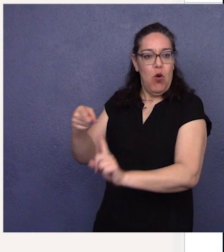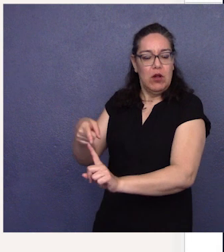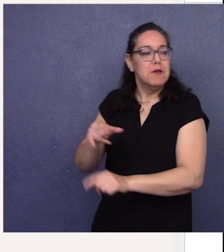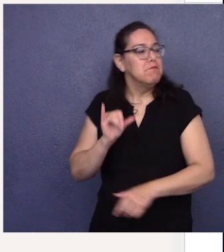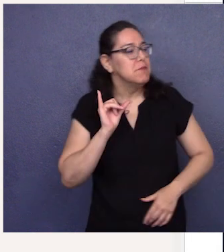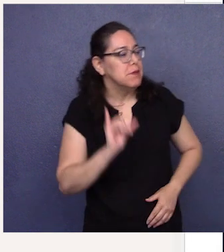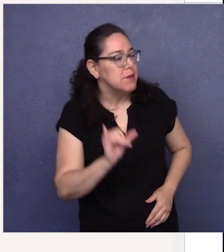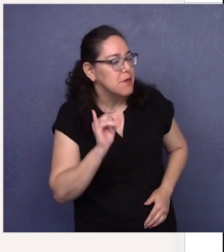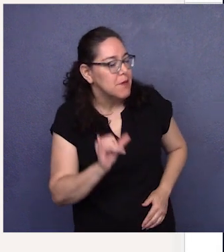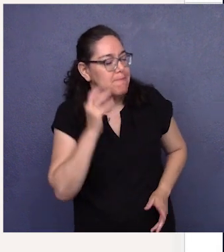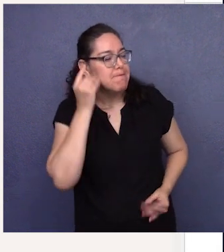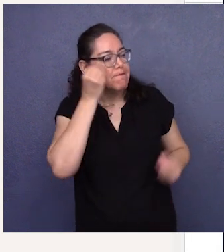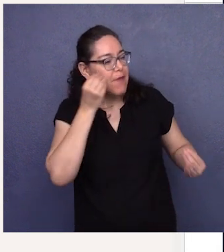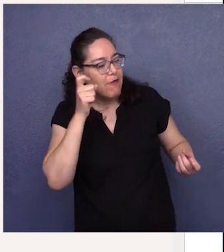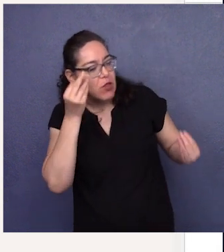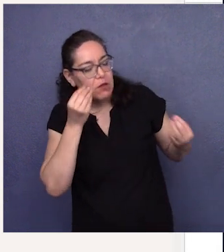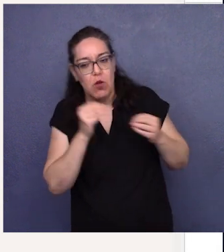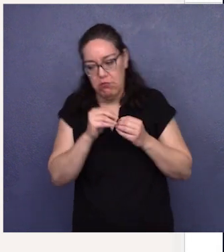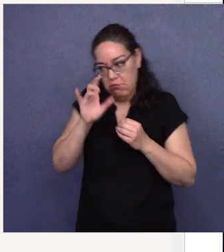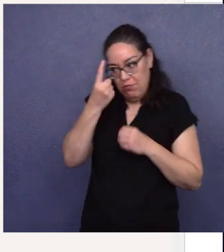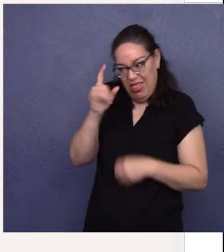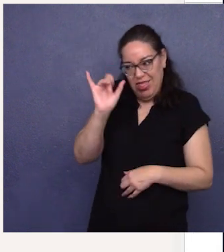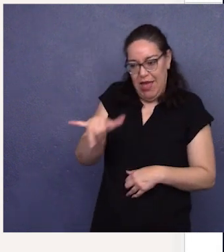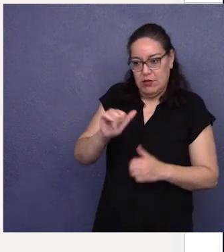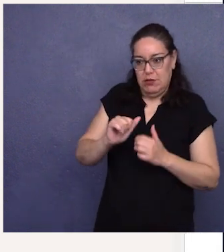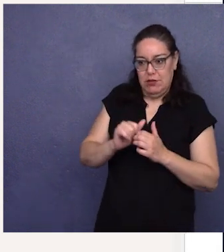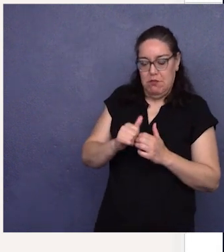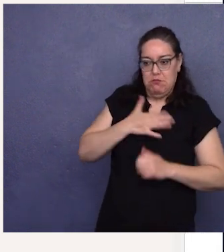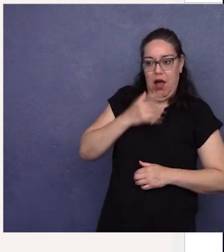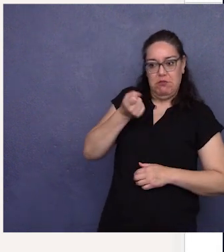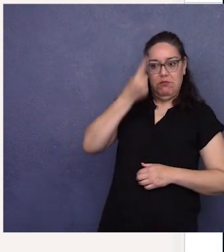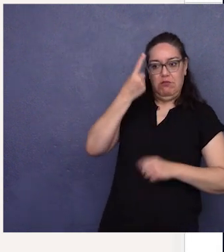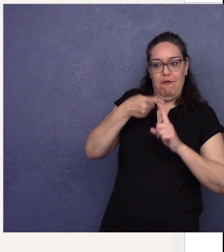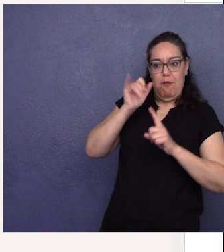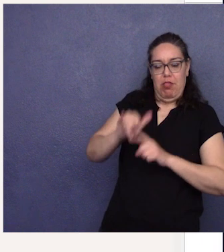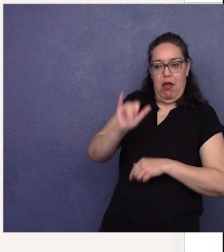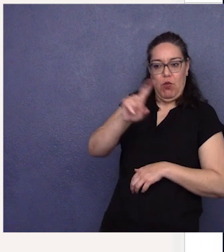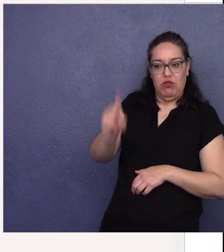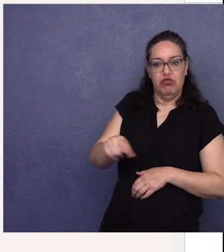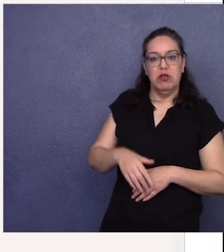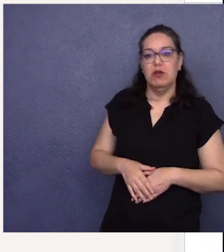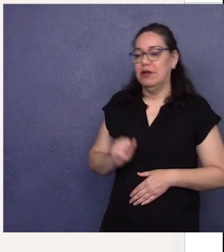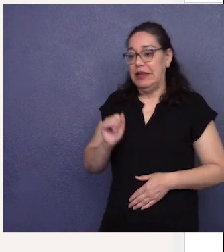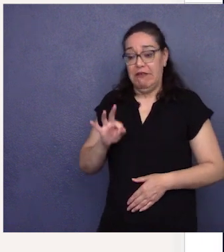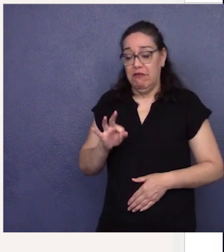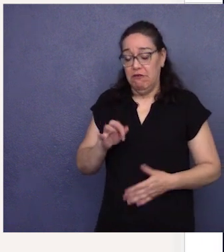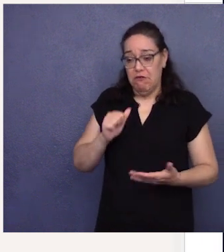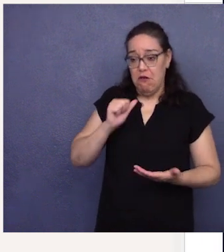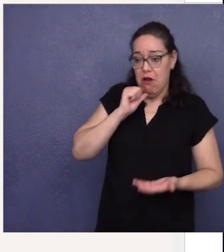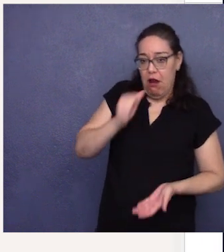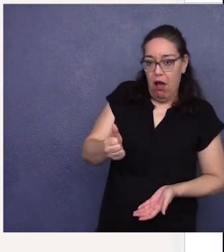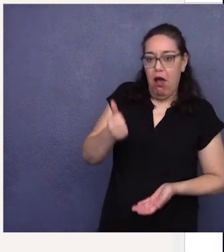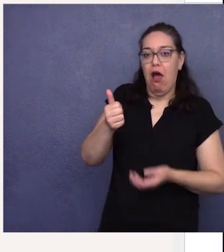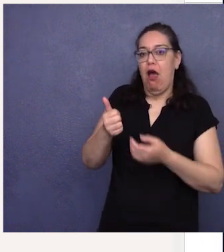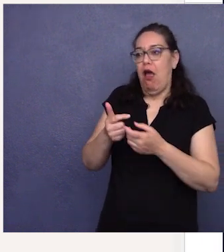Okay, thank you. Okay, yeah, that's the way I'm interpreting your question. So if it's not that, then you know,